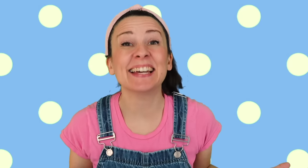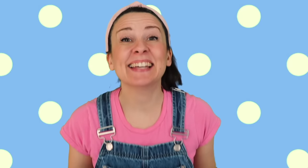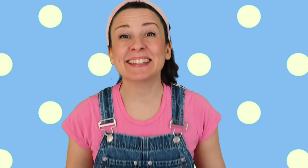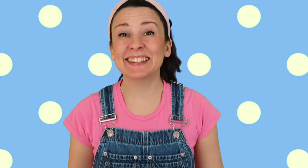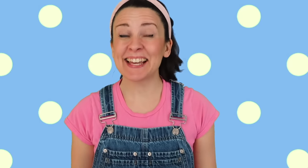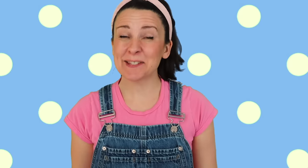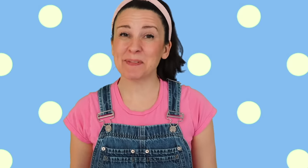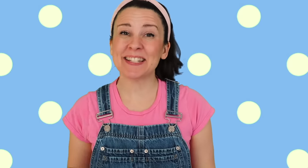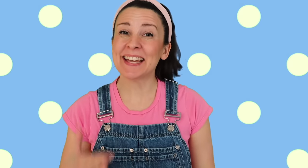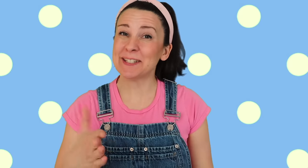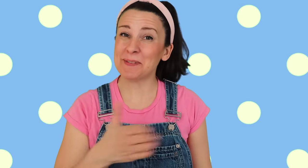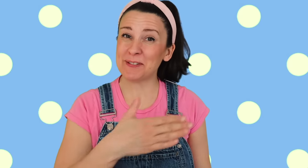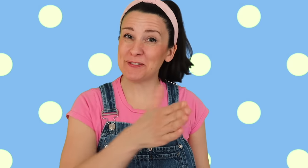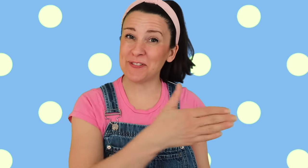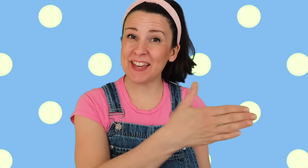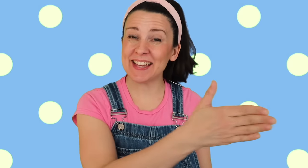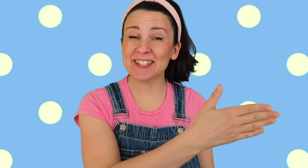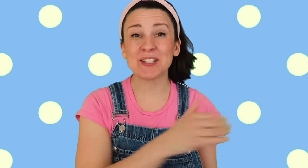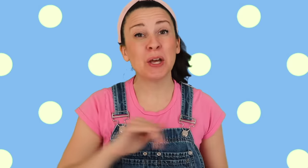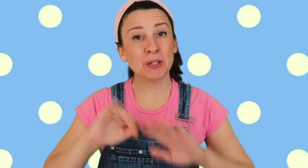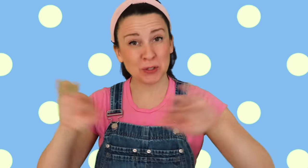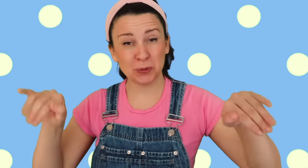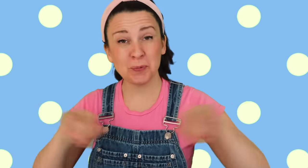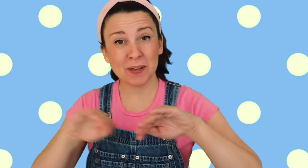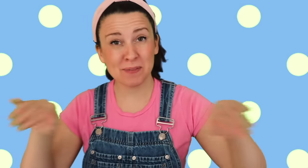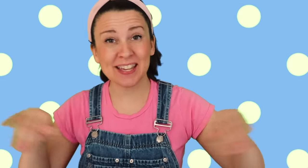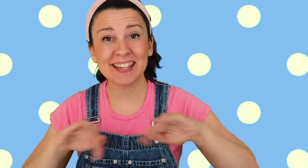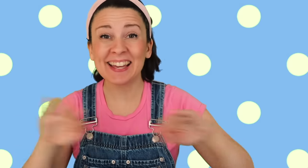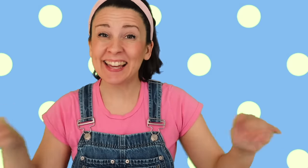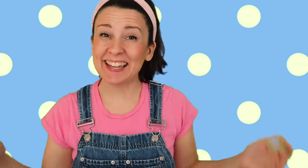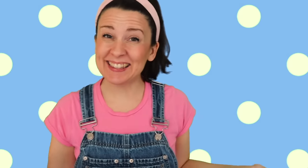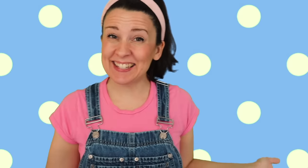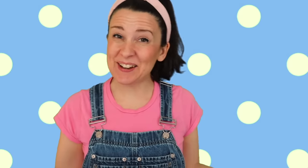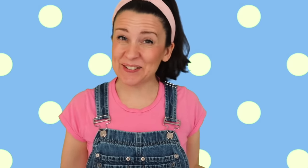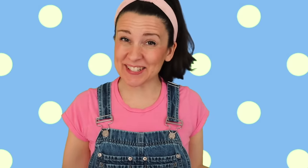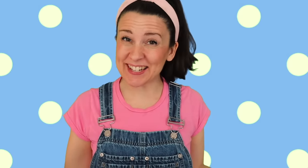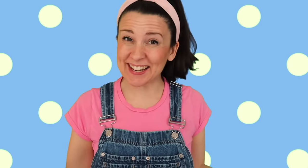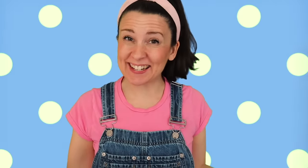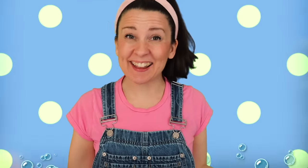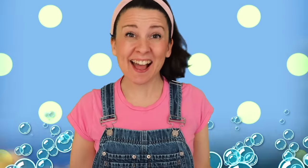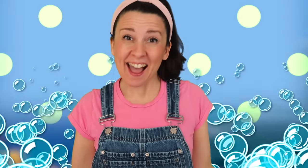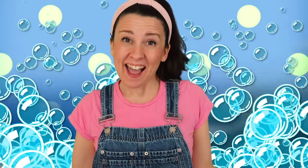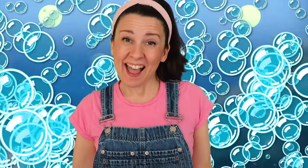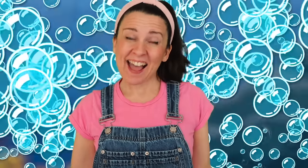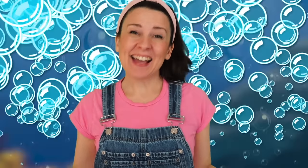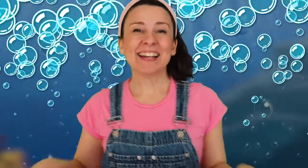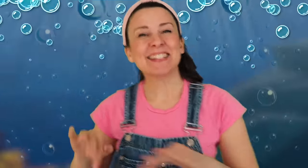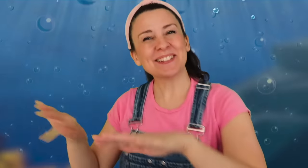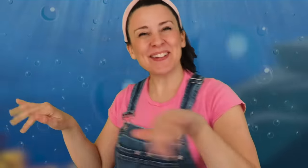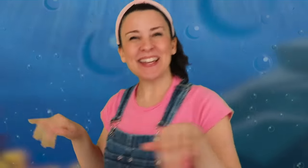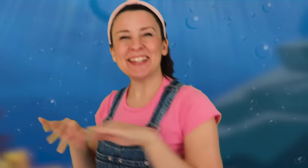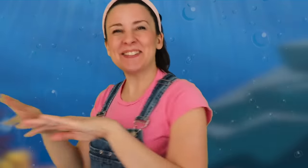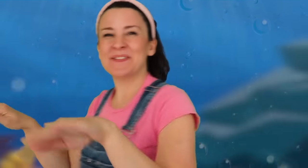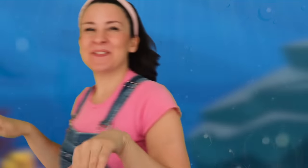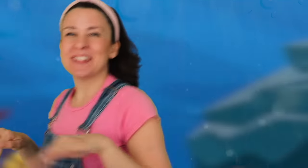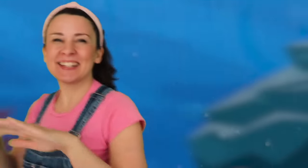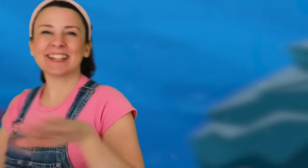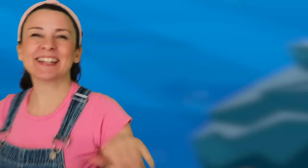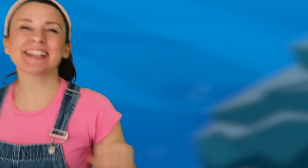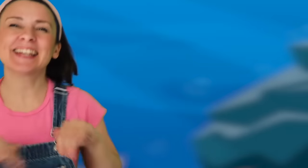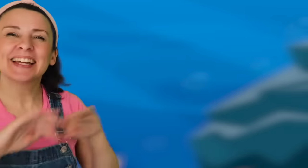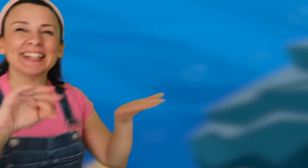Hey, let's pretend to be fish swimming in the ocean. Swim,